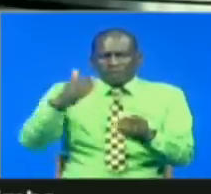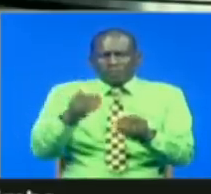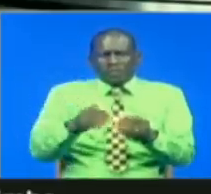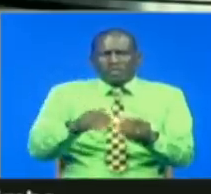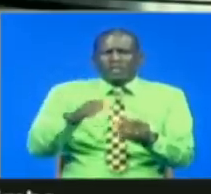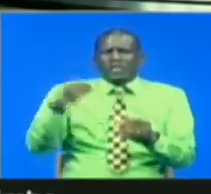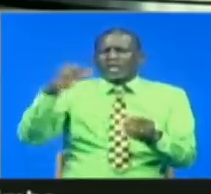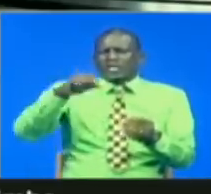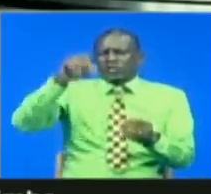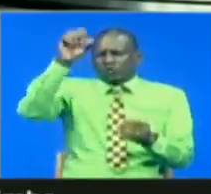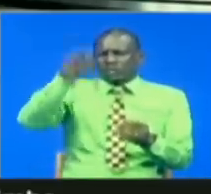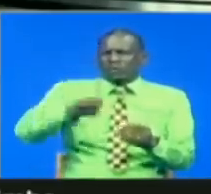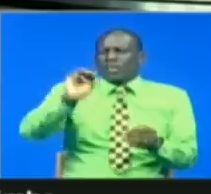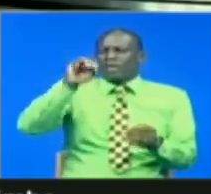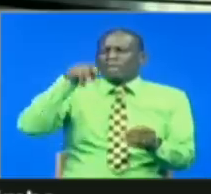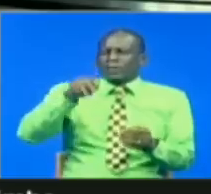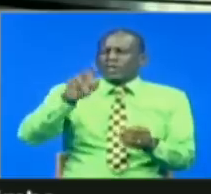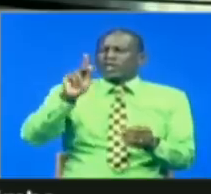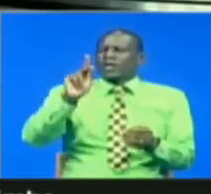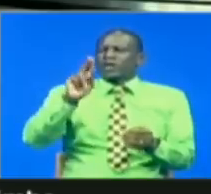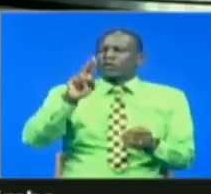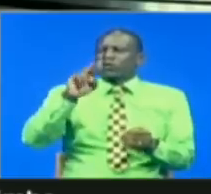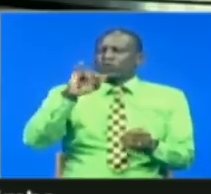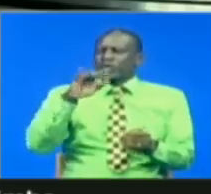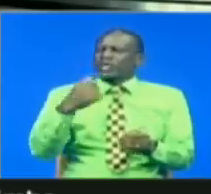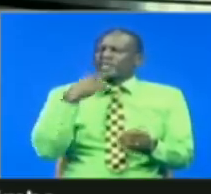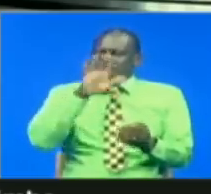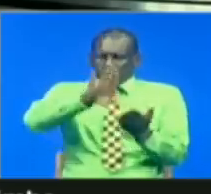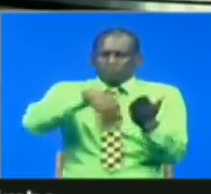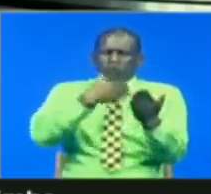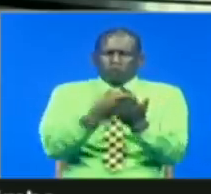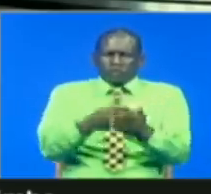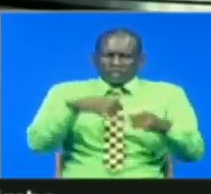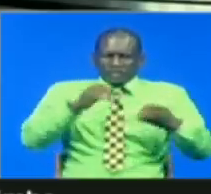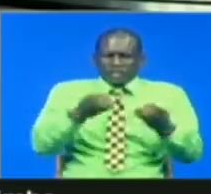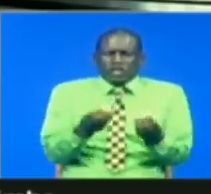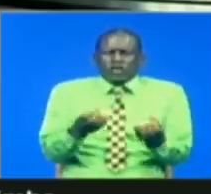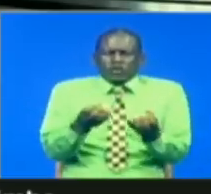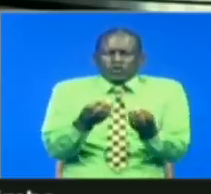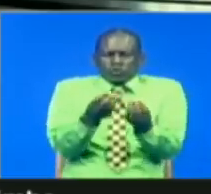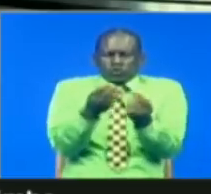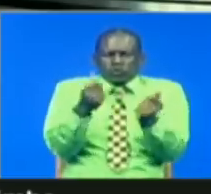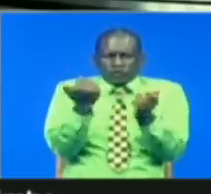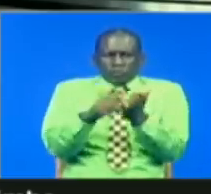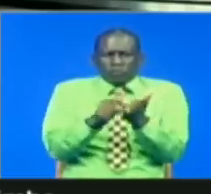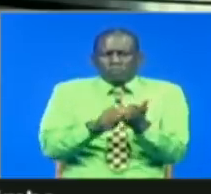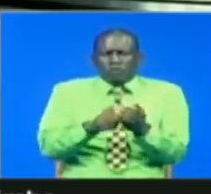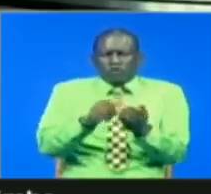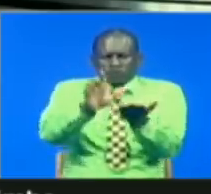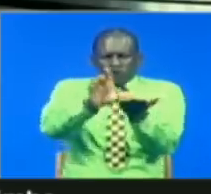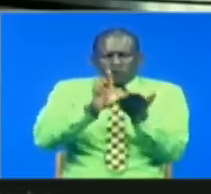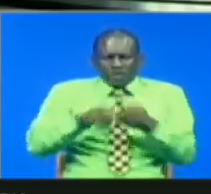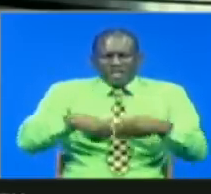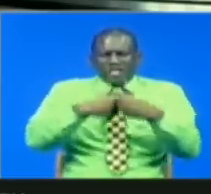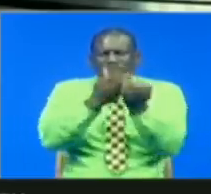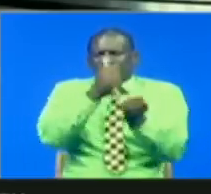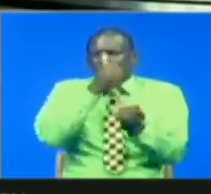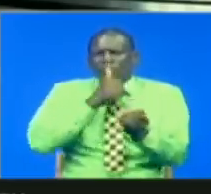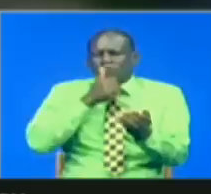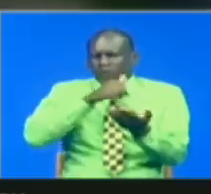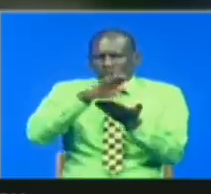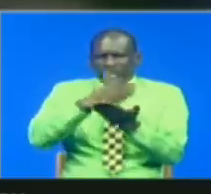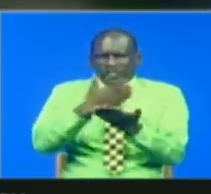Moses Kuria says that his proposal seeks to unlock credit access to the private sector. Here's NTV's Julian